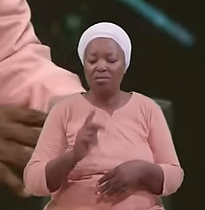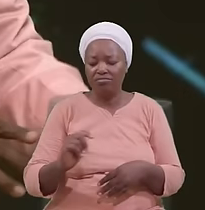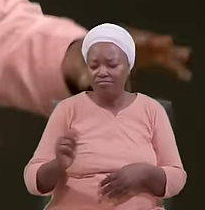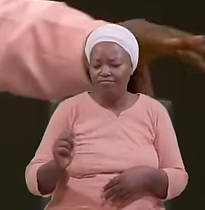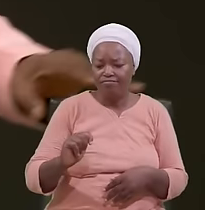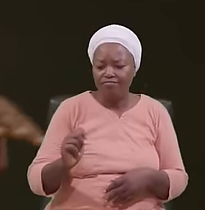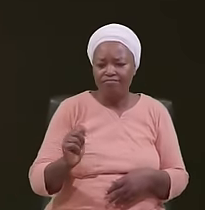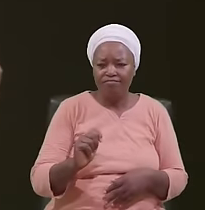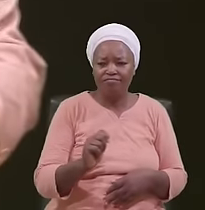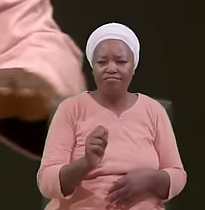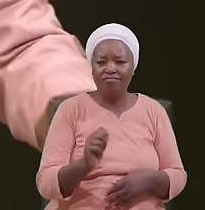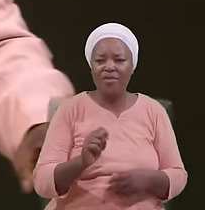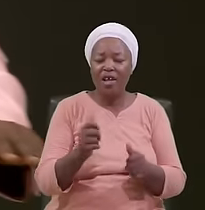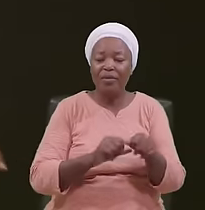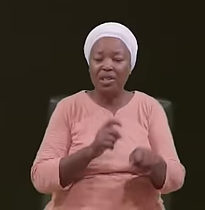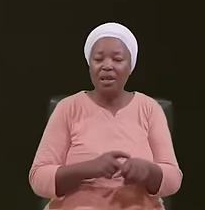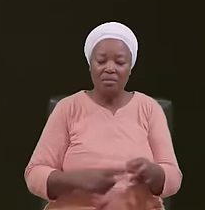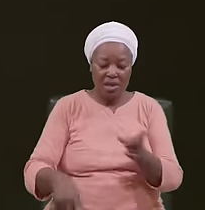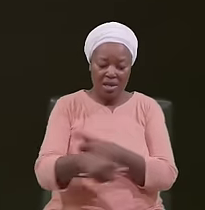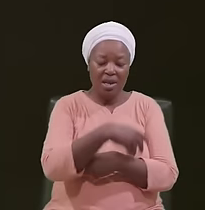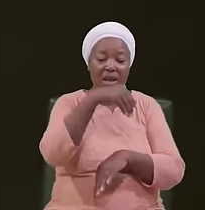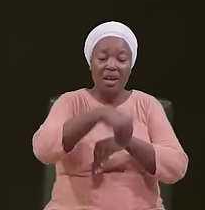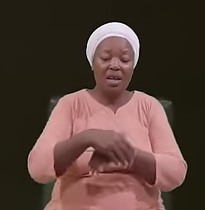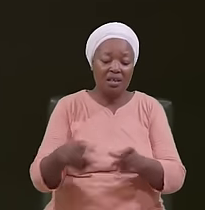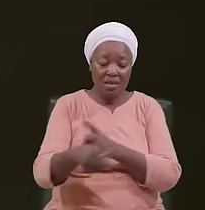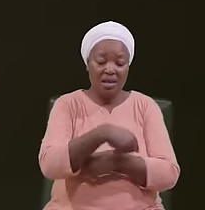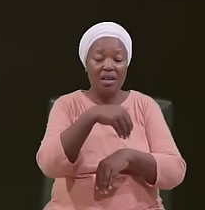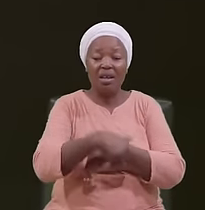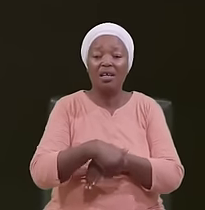toilet. Day, night, day, night.